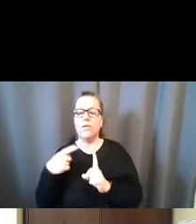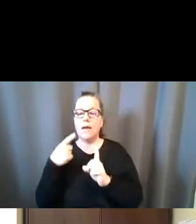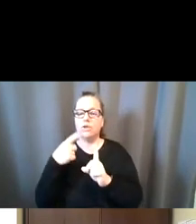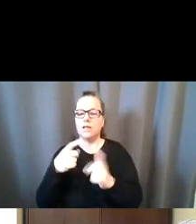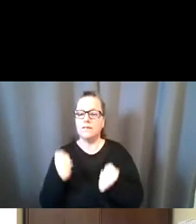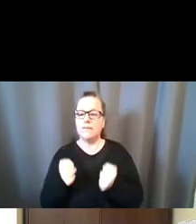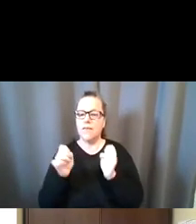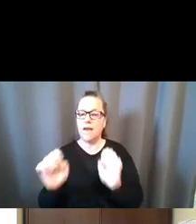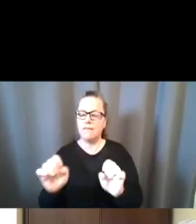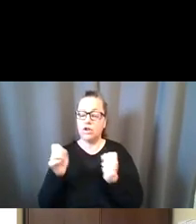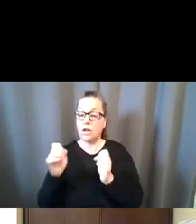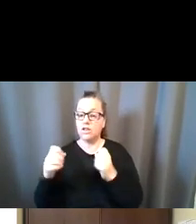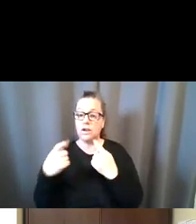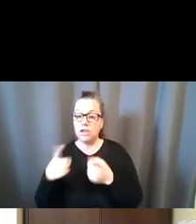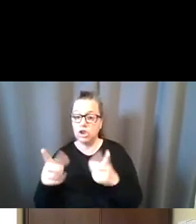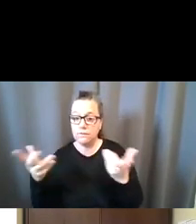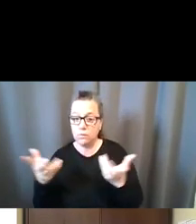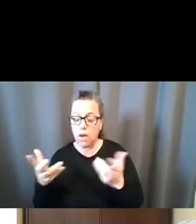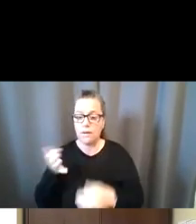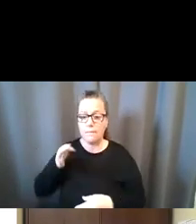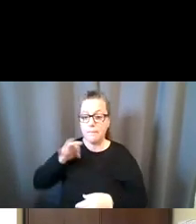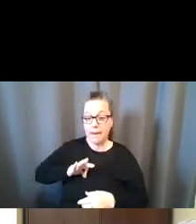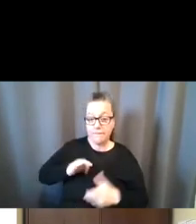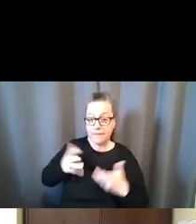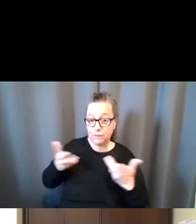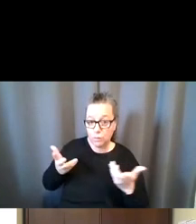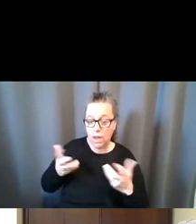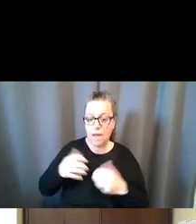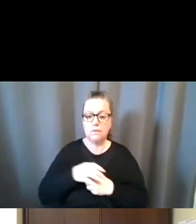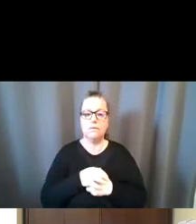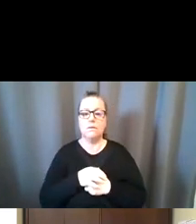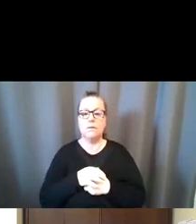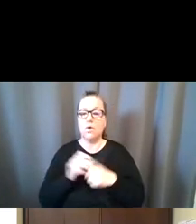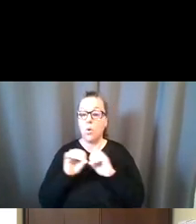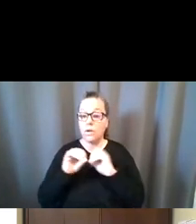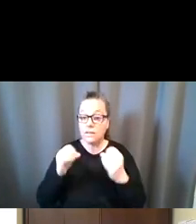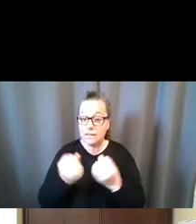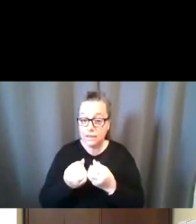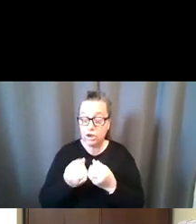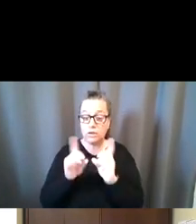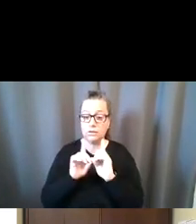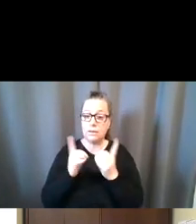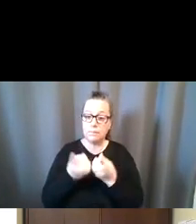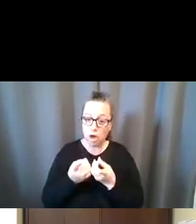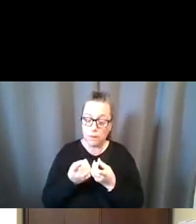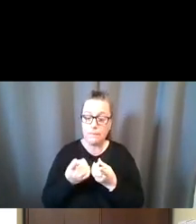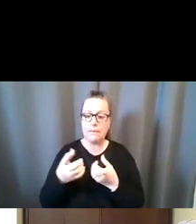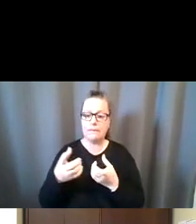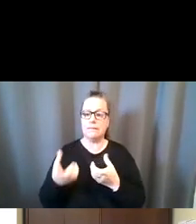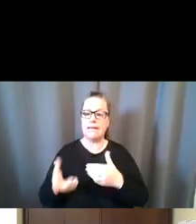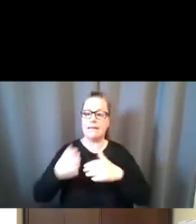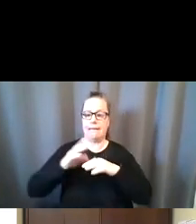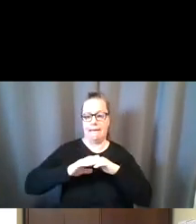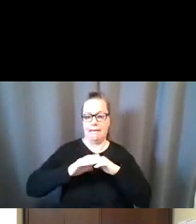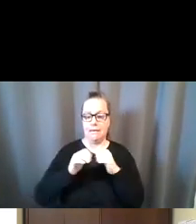What does the effort achieve? What are the benefits of the solution? What does the organization, the department, the division gain?